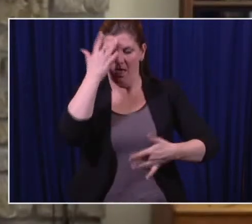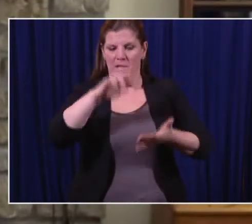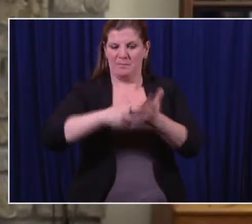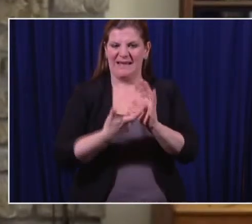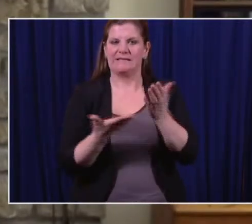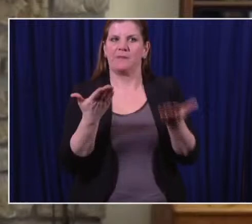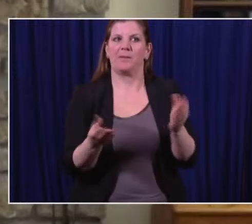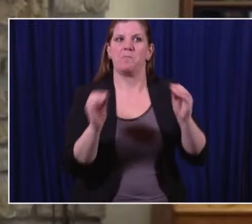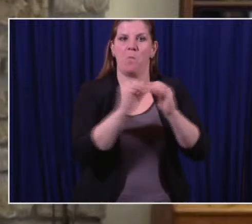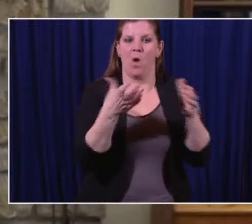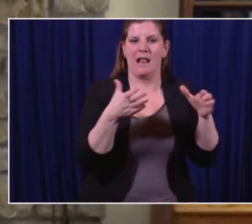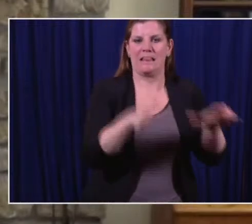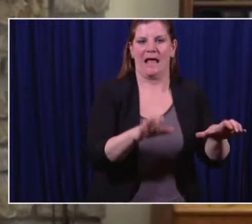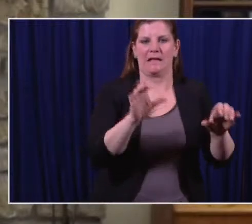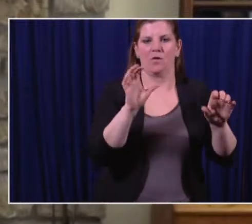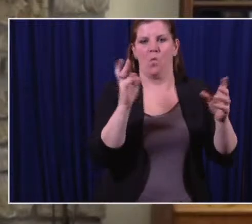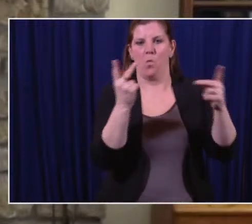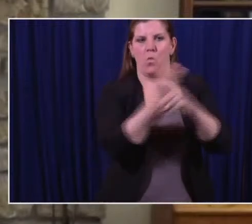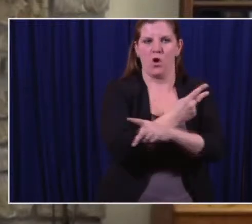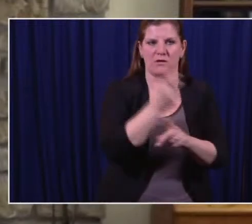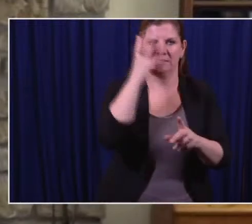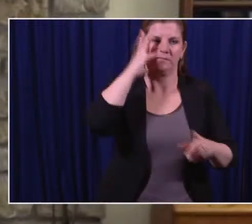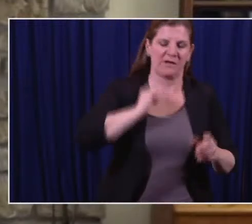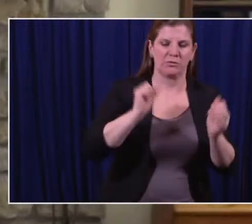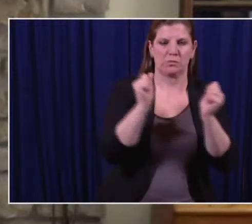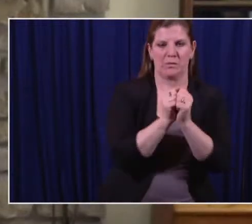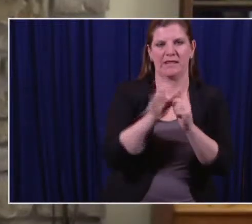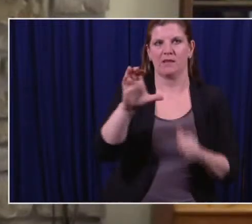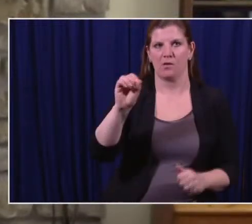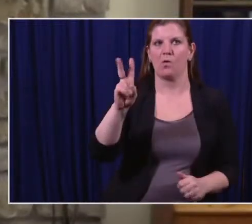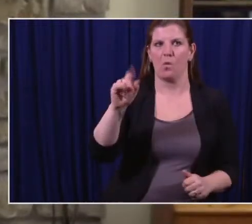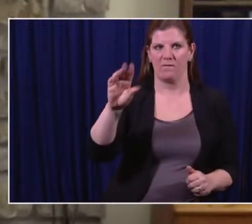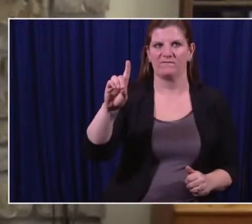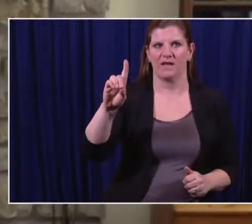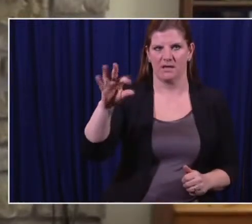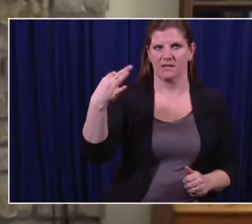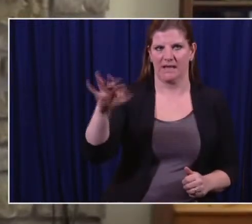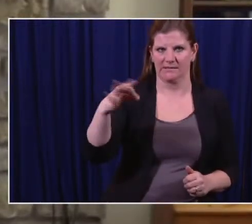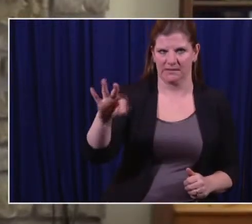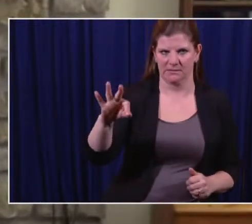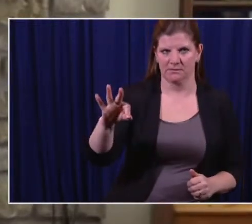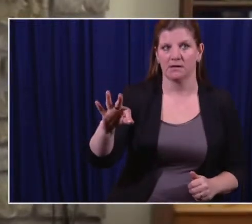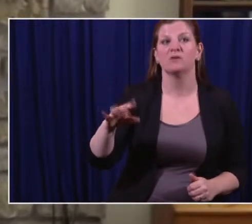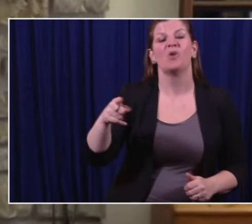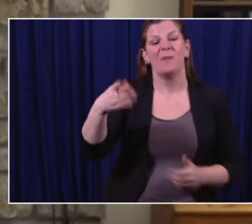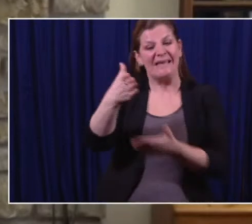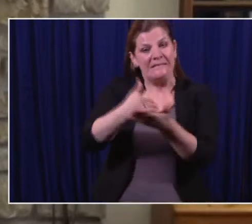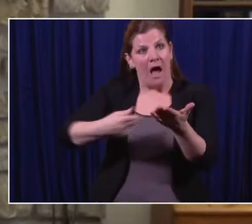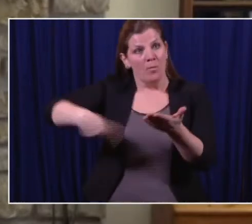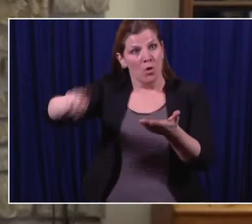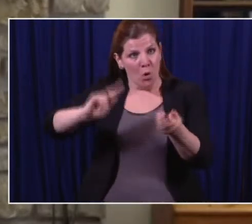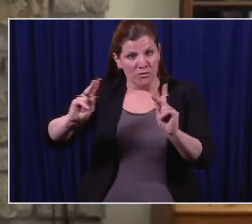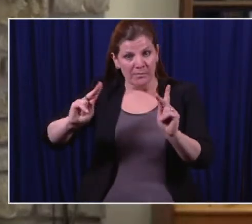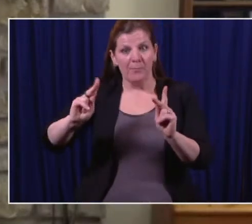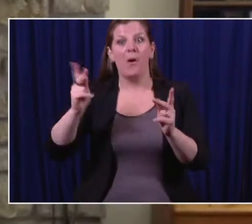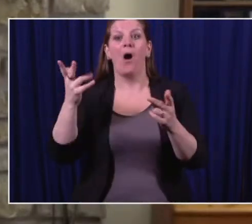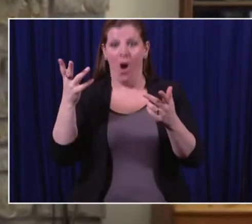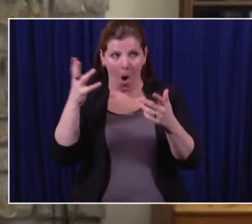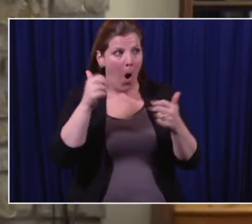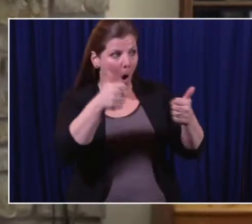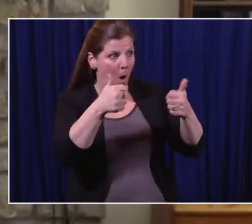to hear anecdotal reports of people with these conditions being rejected when they tried to make appointments at pharmacies, for